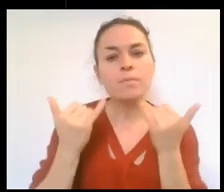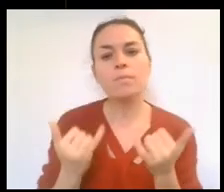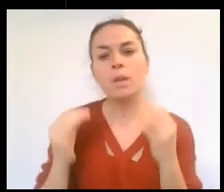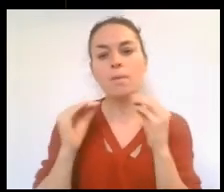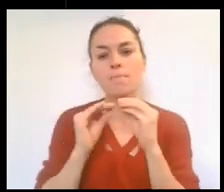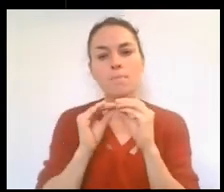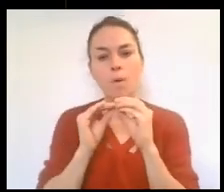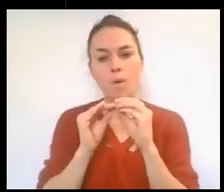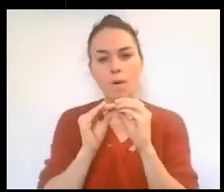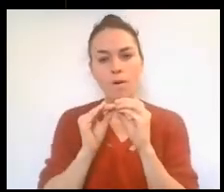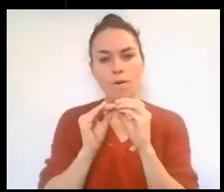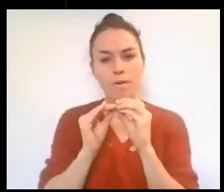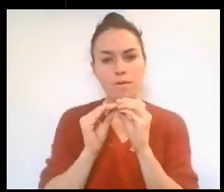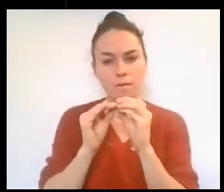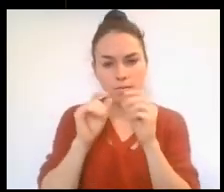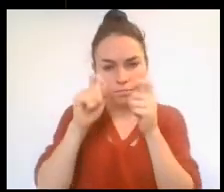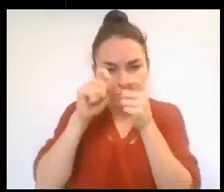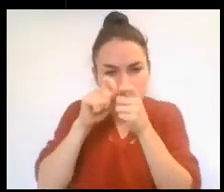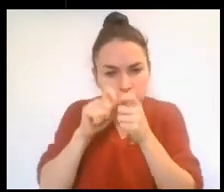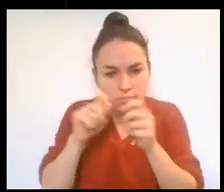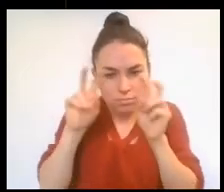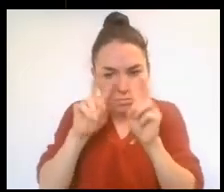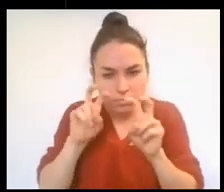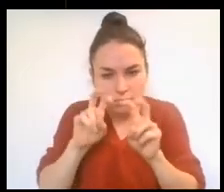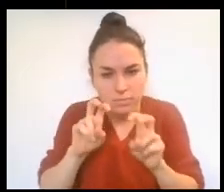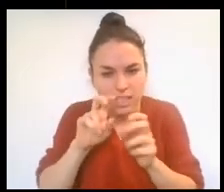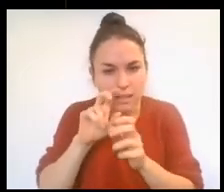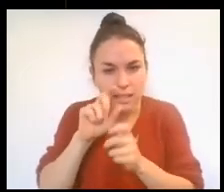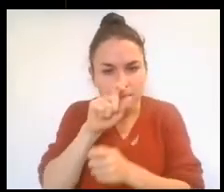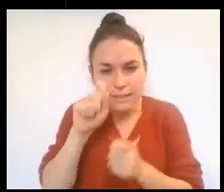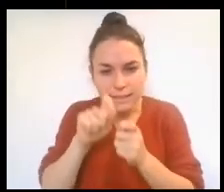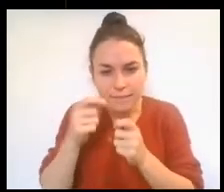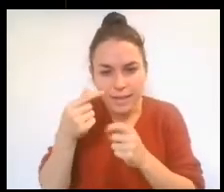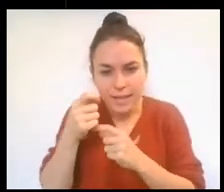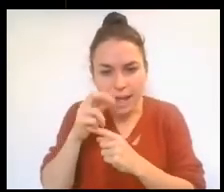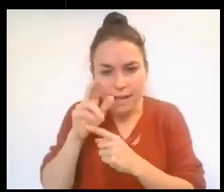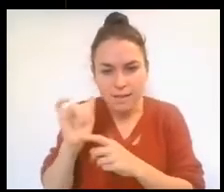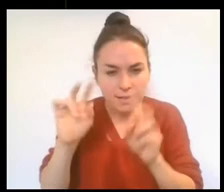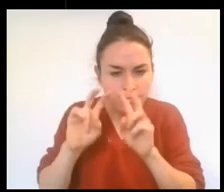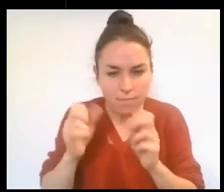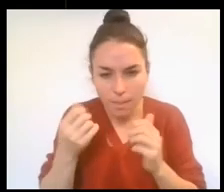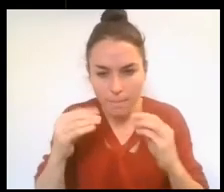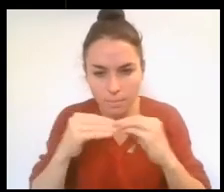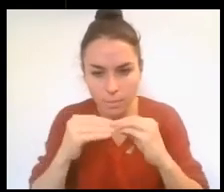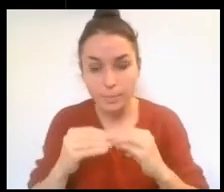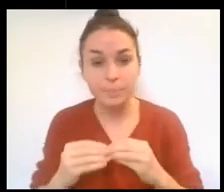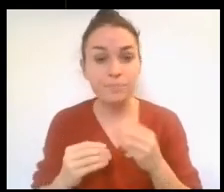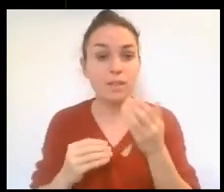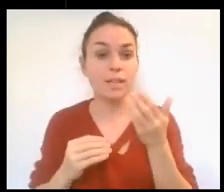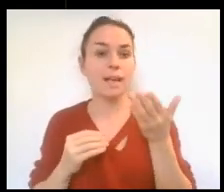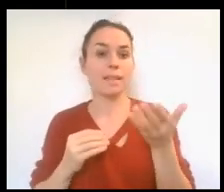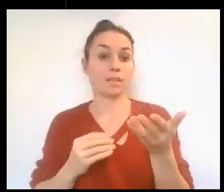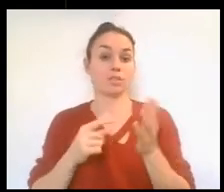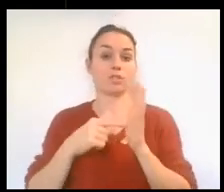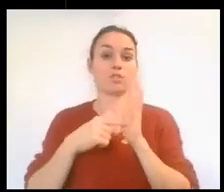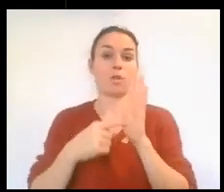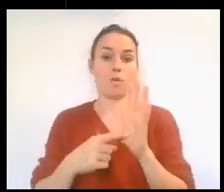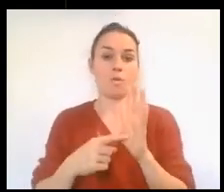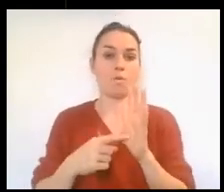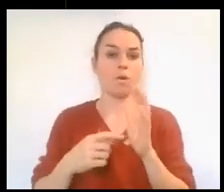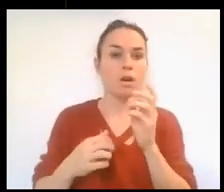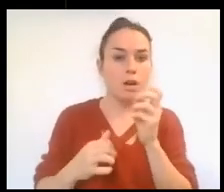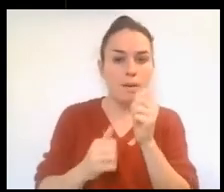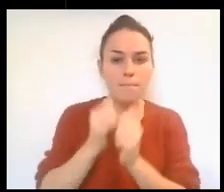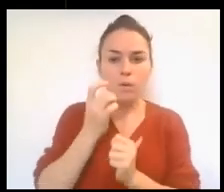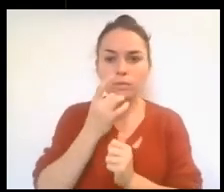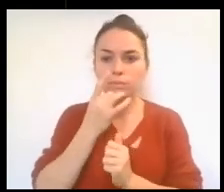some of the galaxies in that deep field image. Here is a plot of the brightest galaxies,